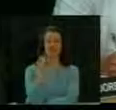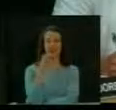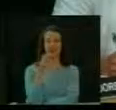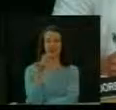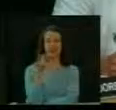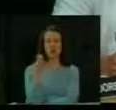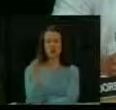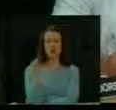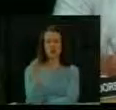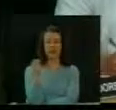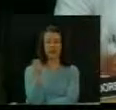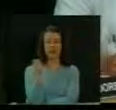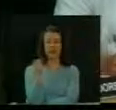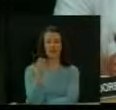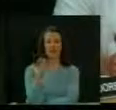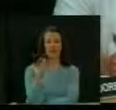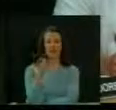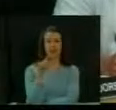Commissioner Pinkston.